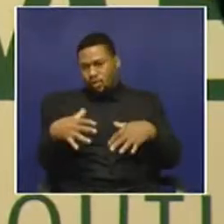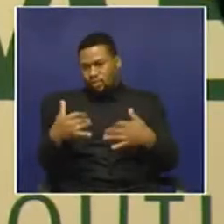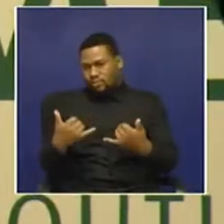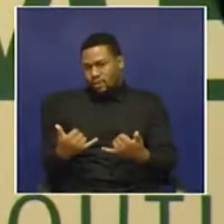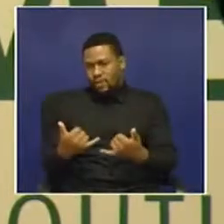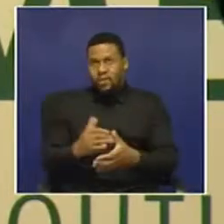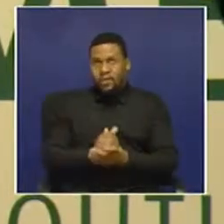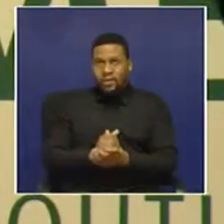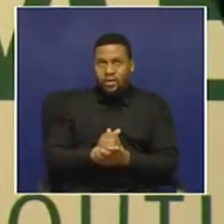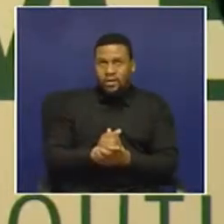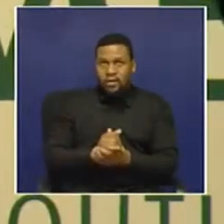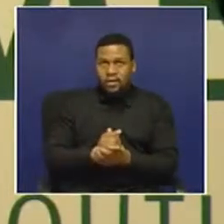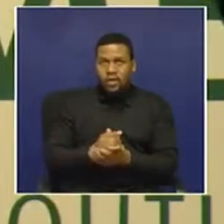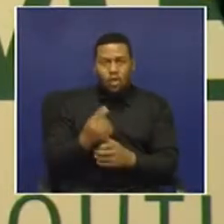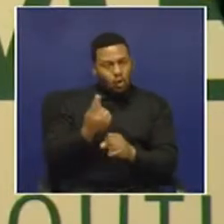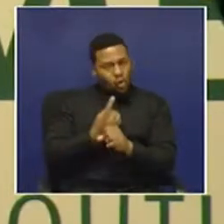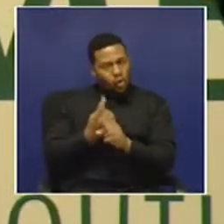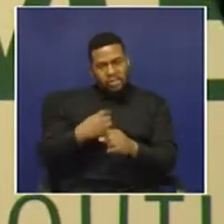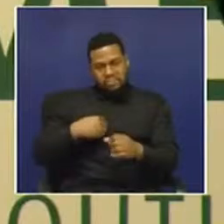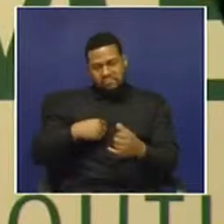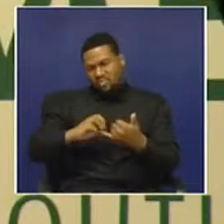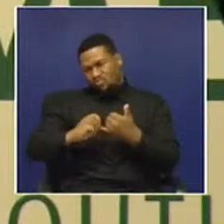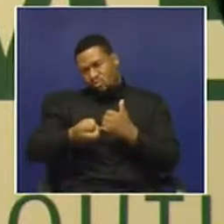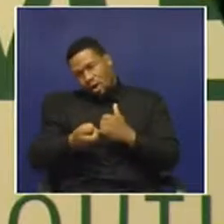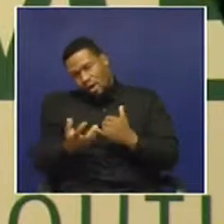I always improvise.